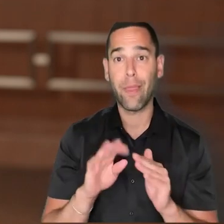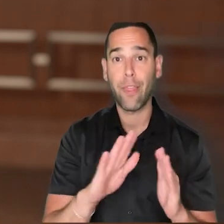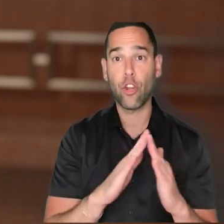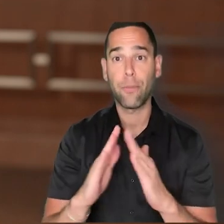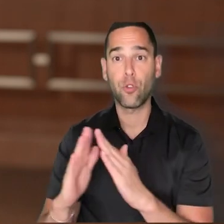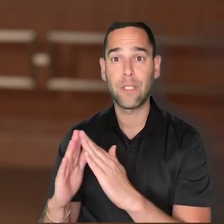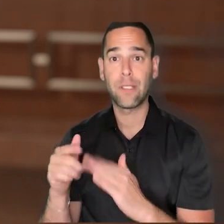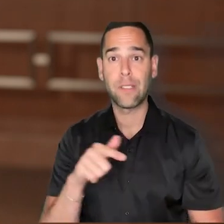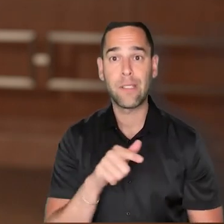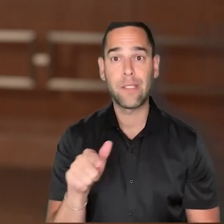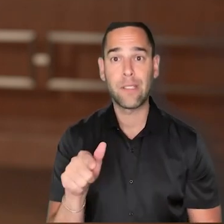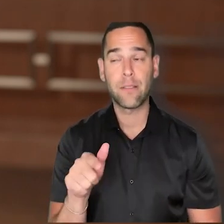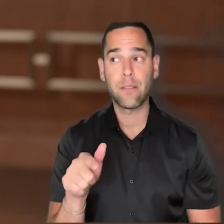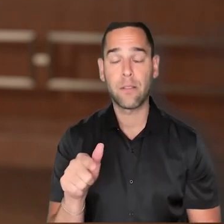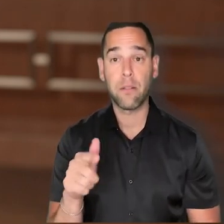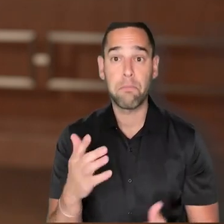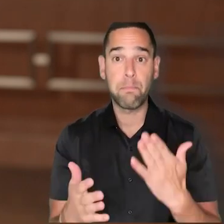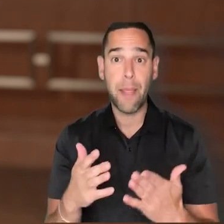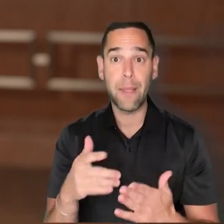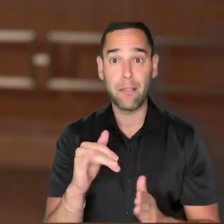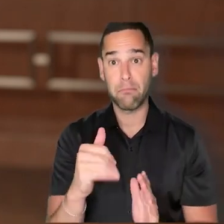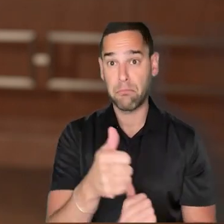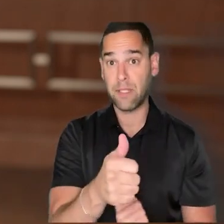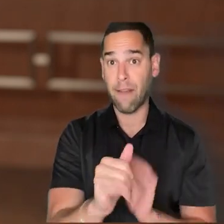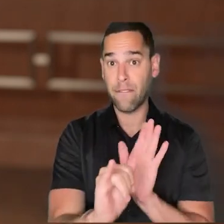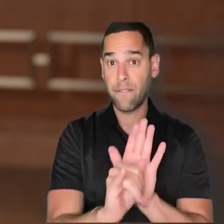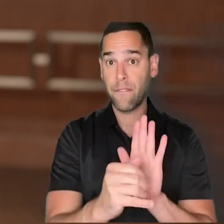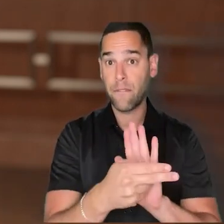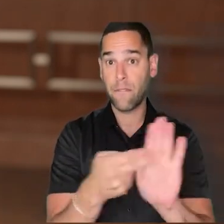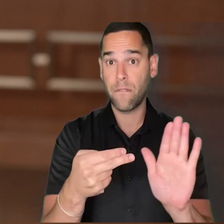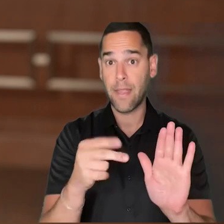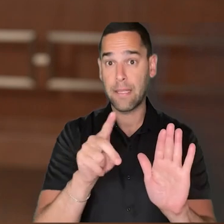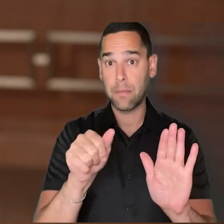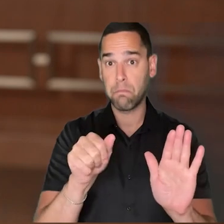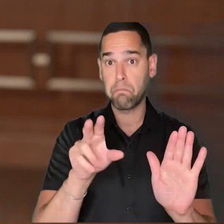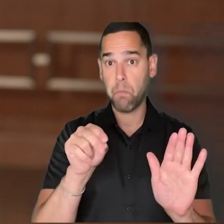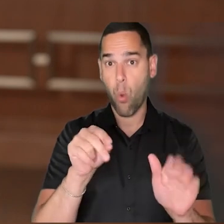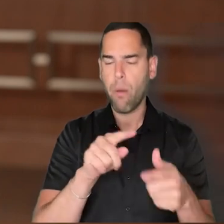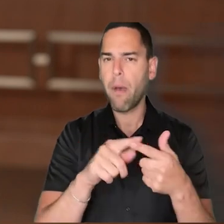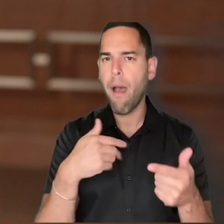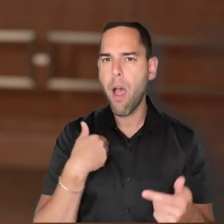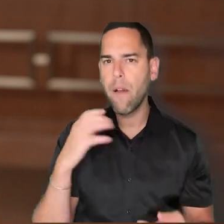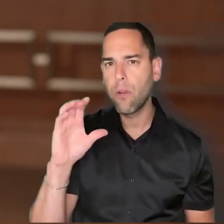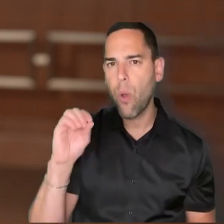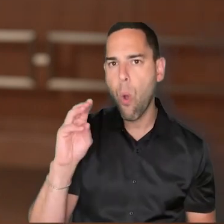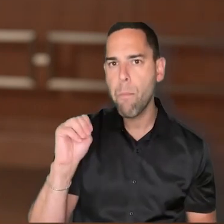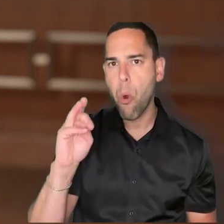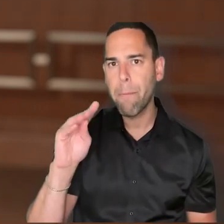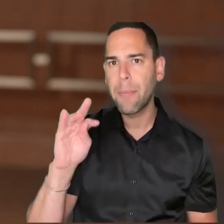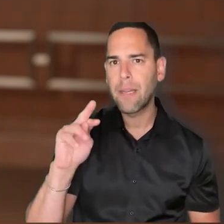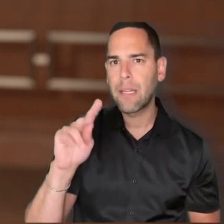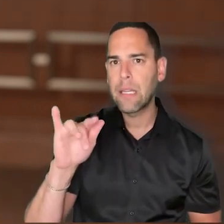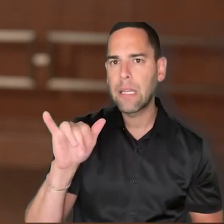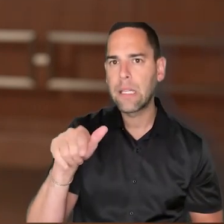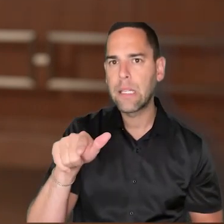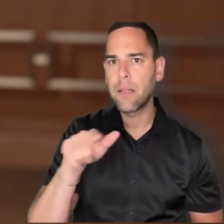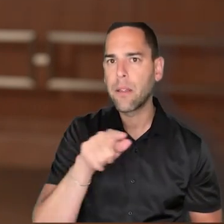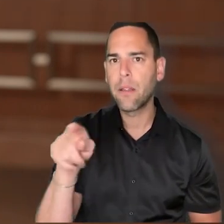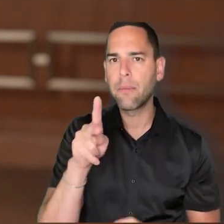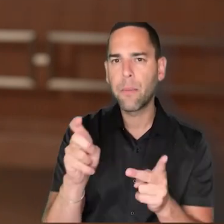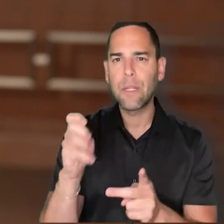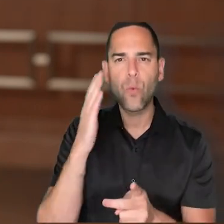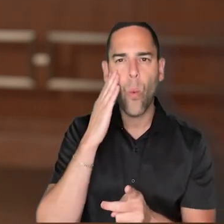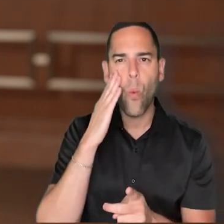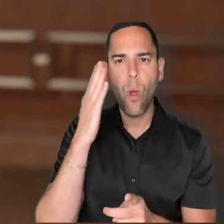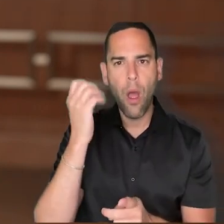their communities that they may or may not define as having a disability, but do have these comorbidities that people